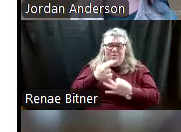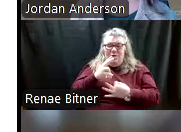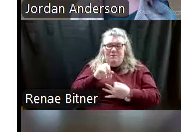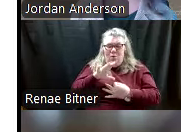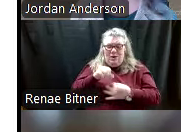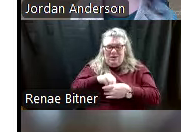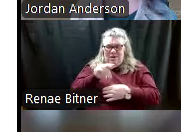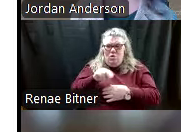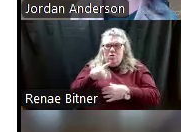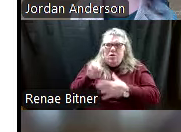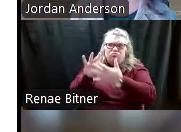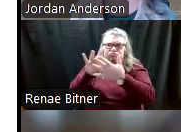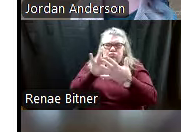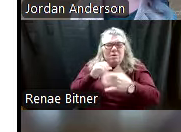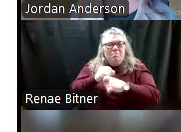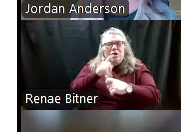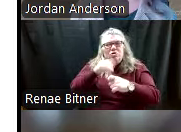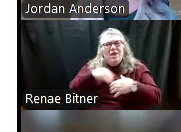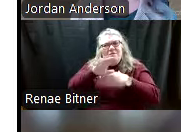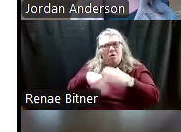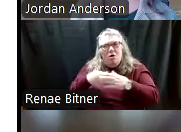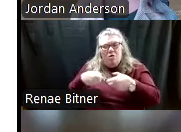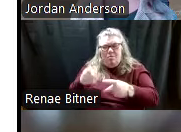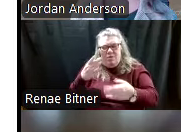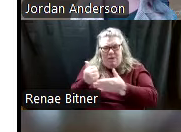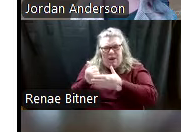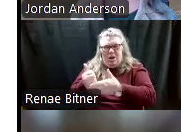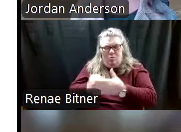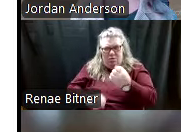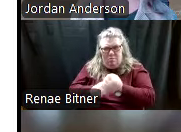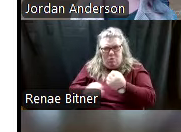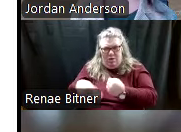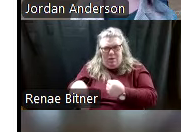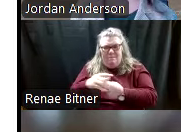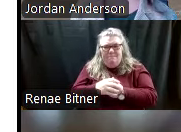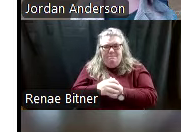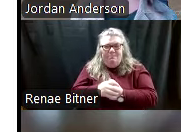they're getting all of the opportunities that may help support them.